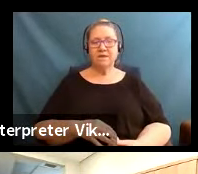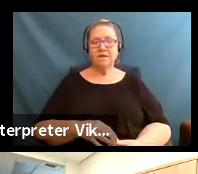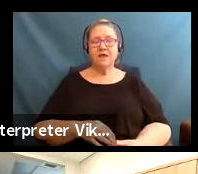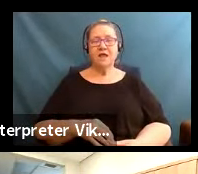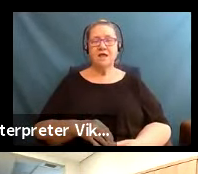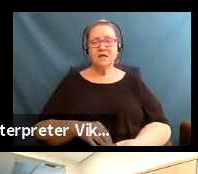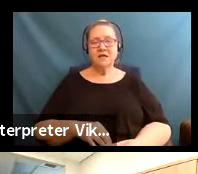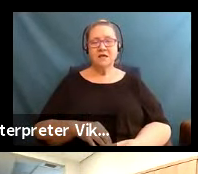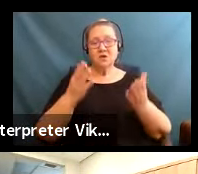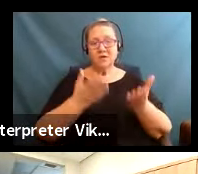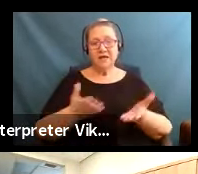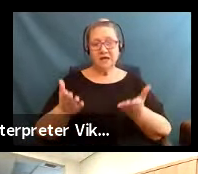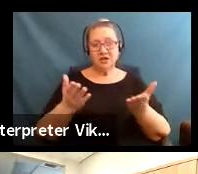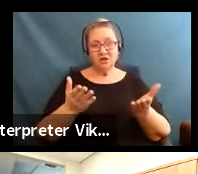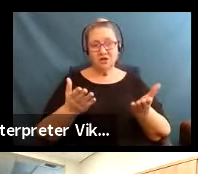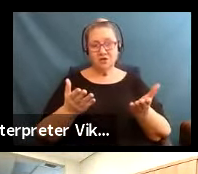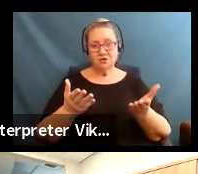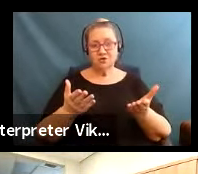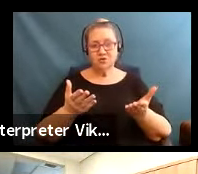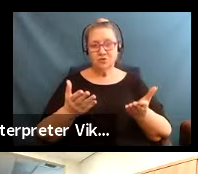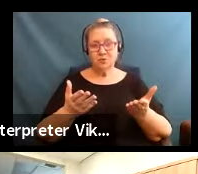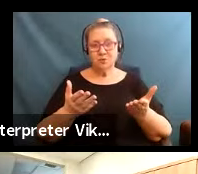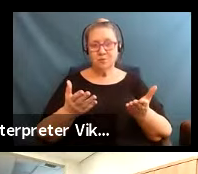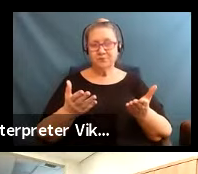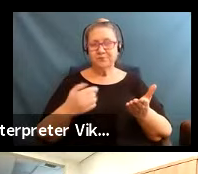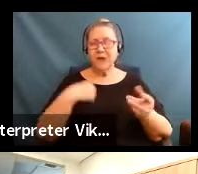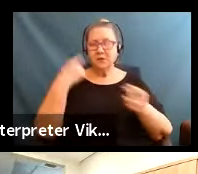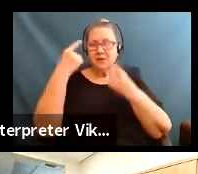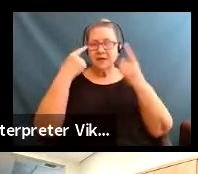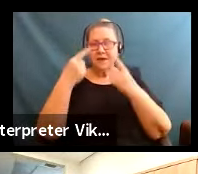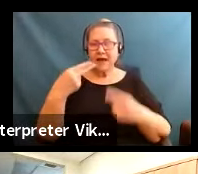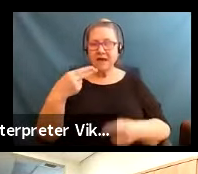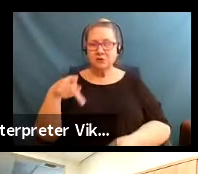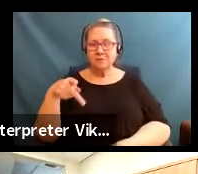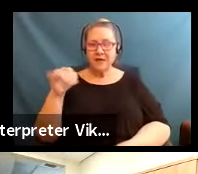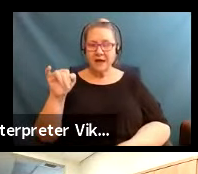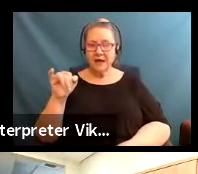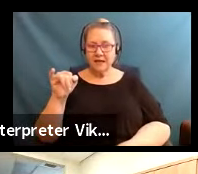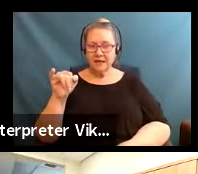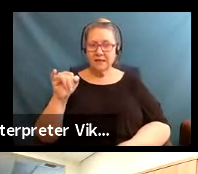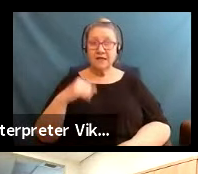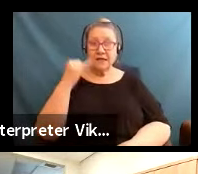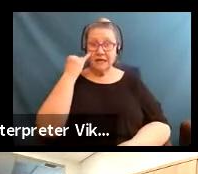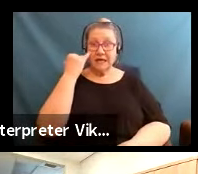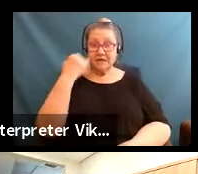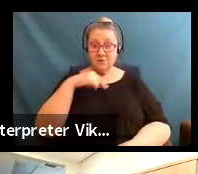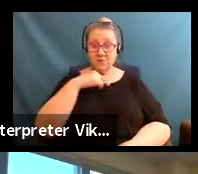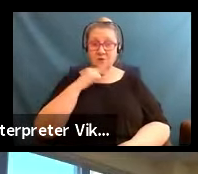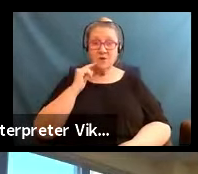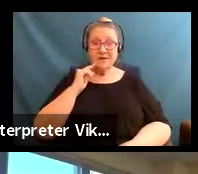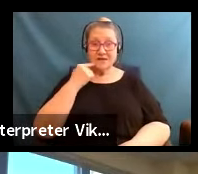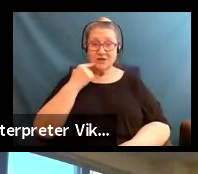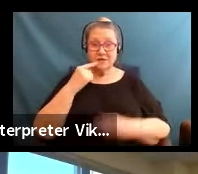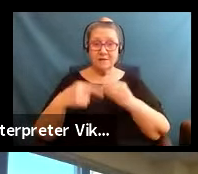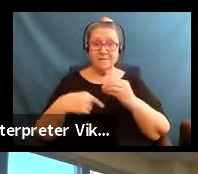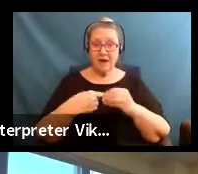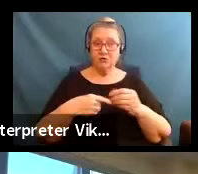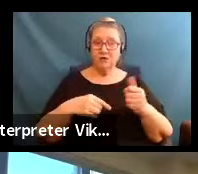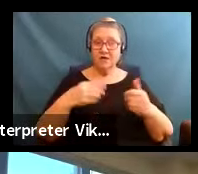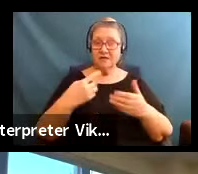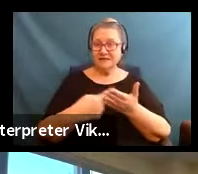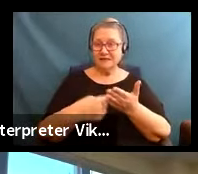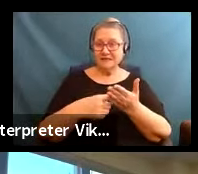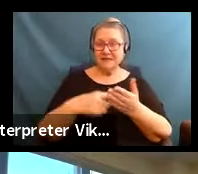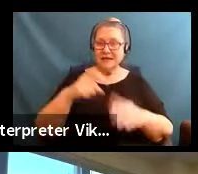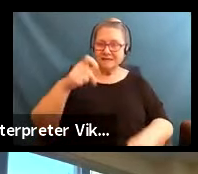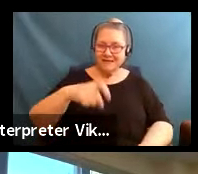so here I started thinking about the HPI and that metric, and I said, you know what? If we were serious about A, talking about essential